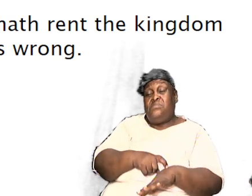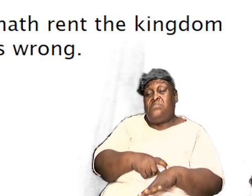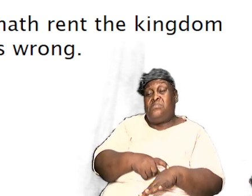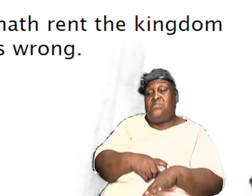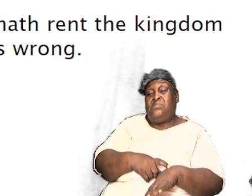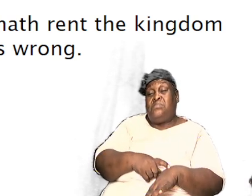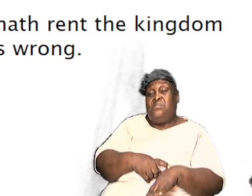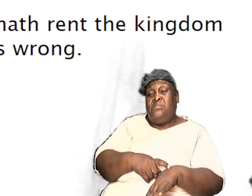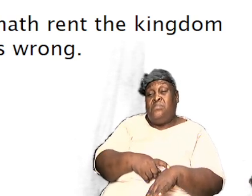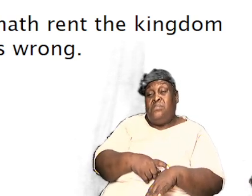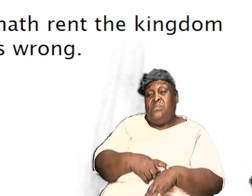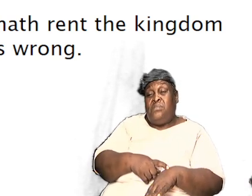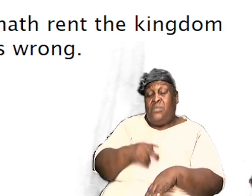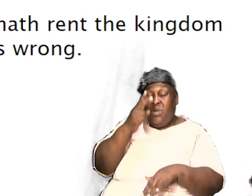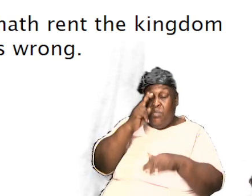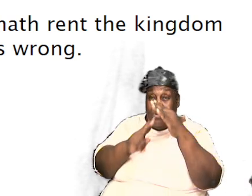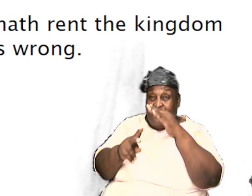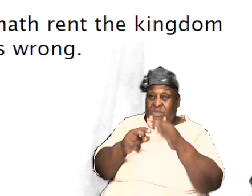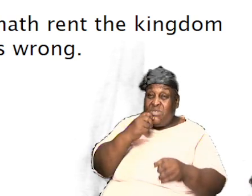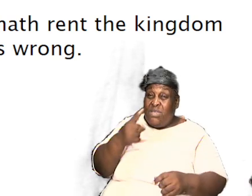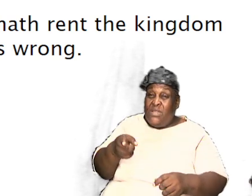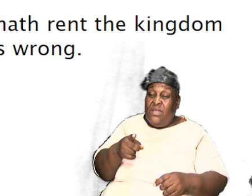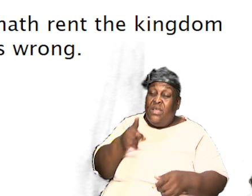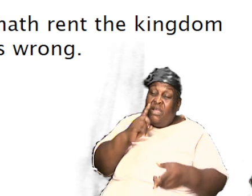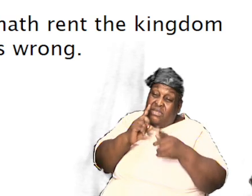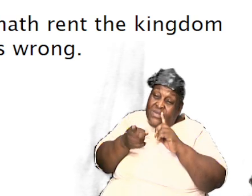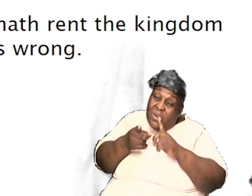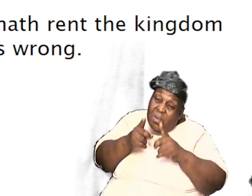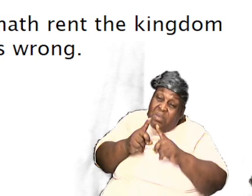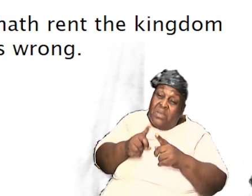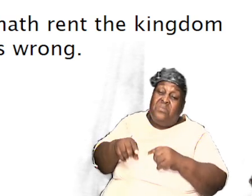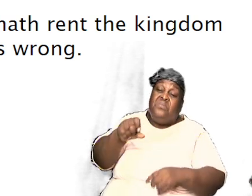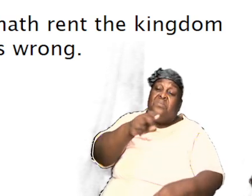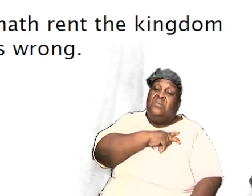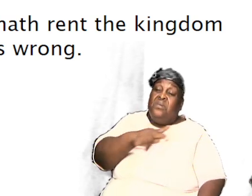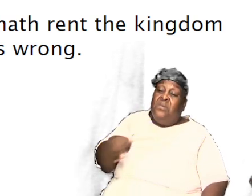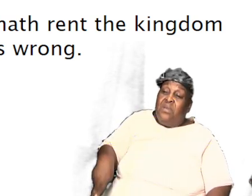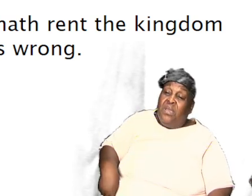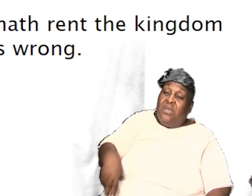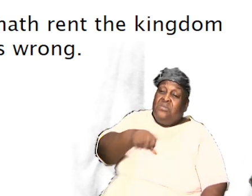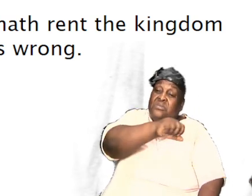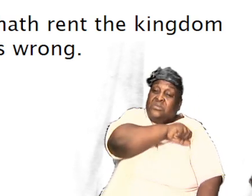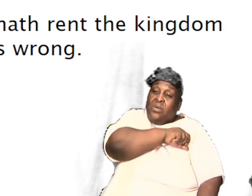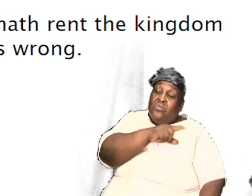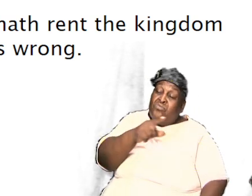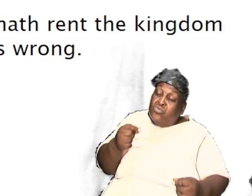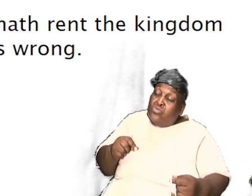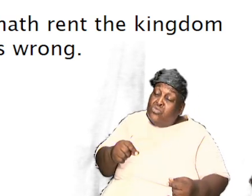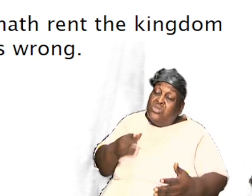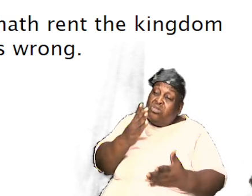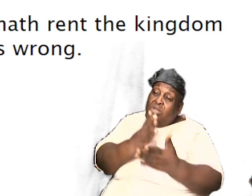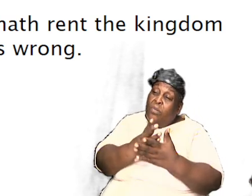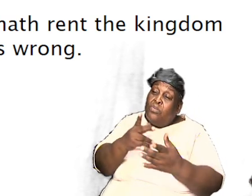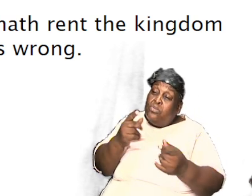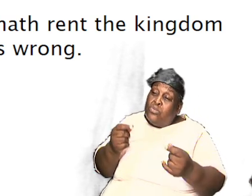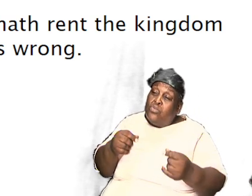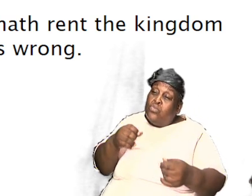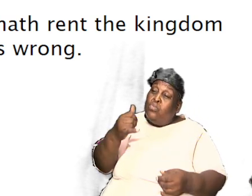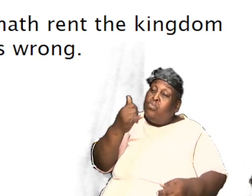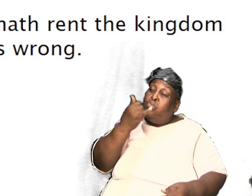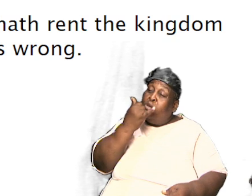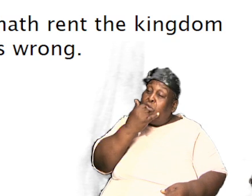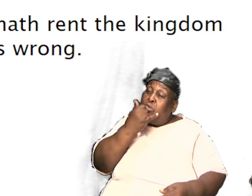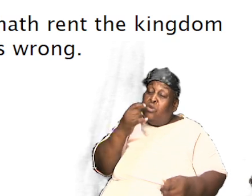time the prophet was saying to him and talking to him and telling him, look, you're being wrong. The man was saying, I was not wrong. I